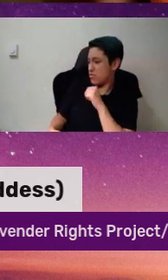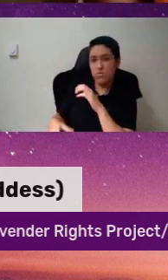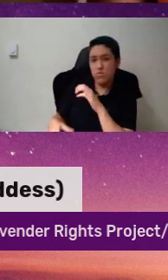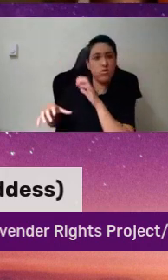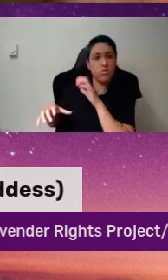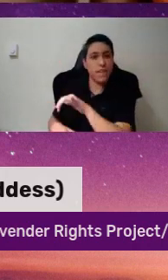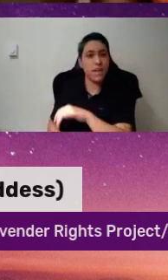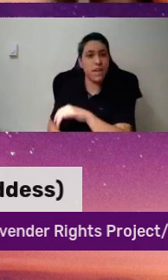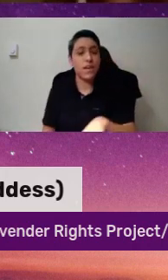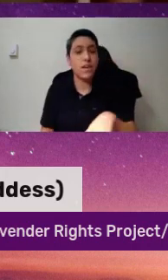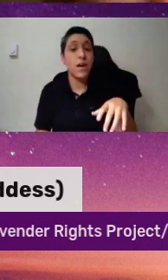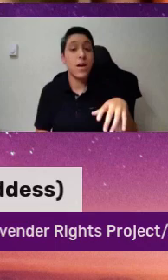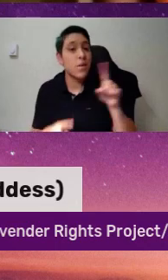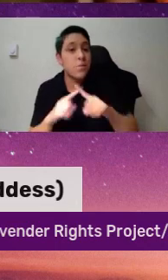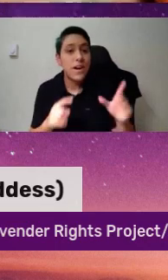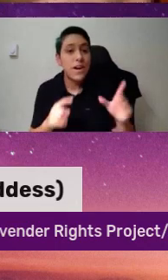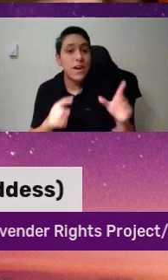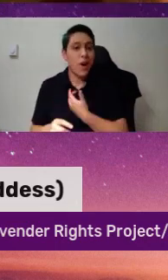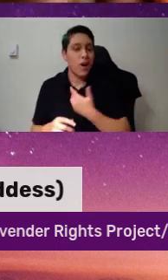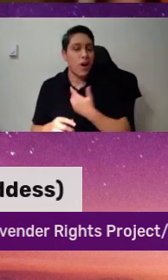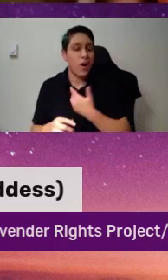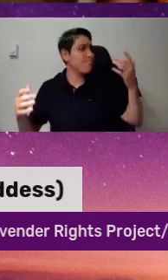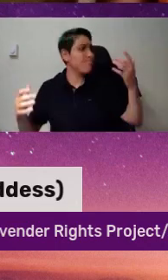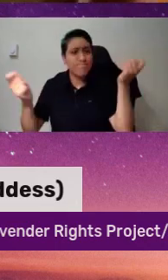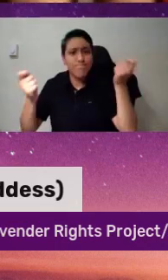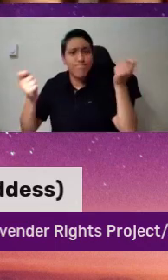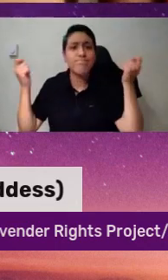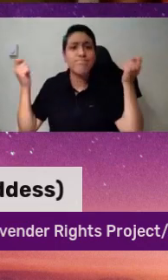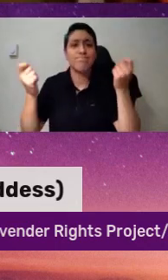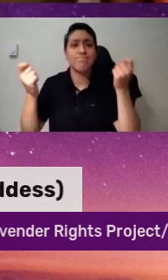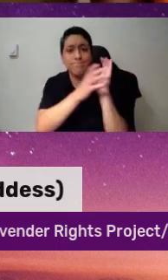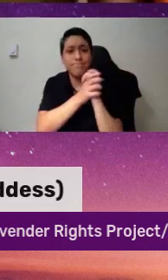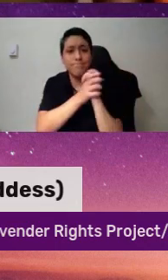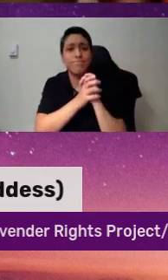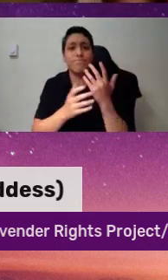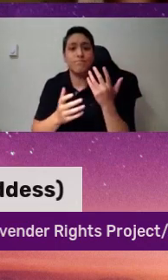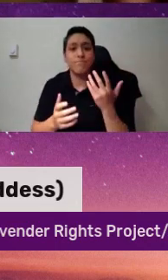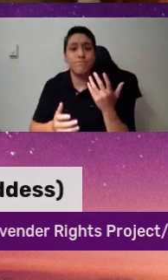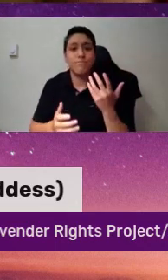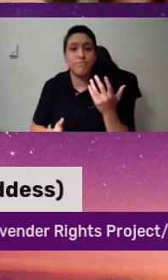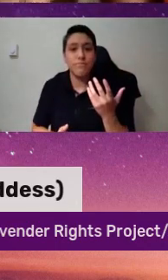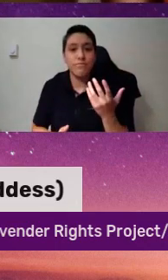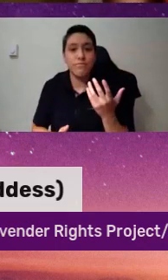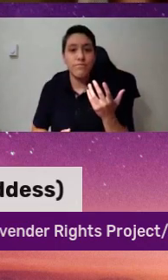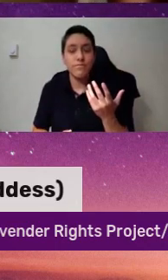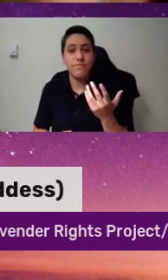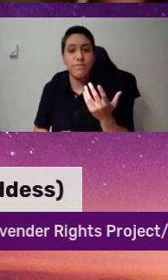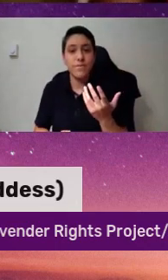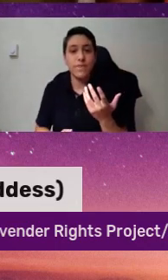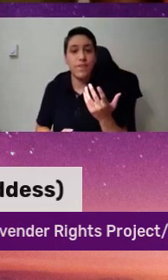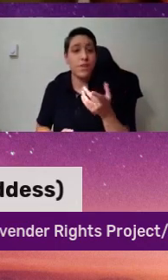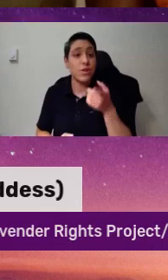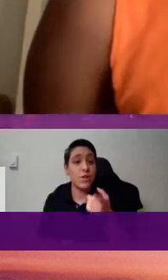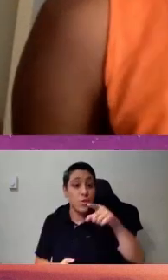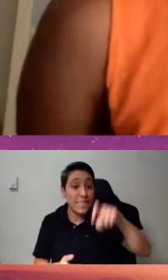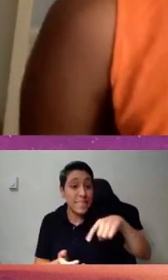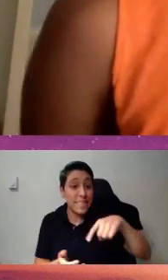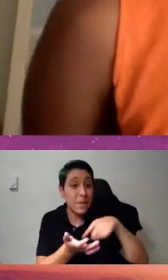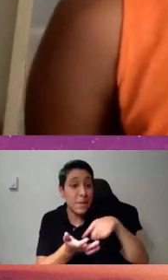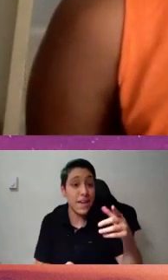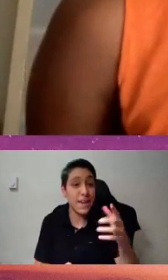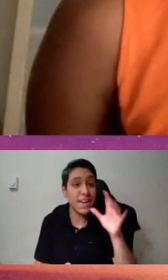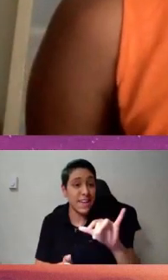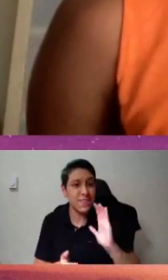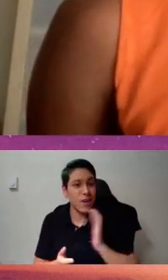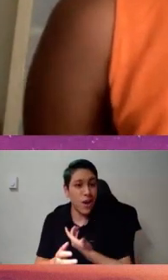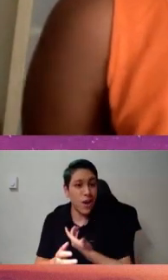joy, and, you know, get turned on by it for what? Yeah, pay, okay? Like, you get to pay to play. So